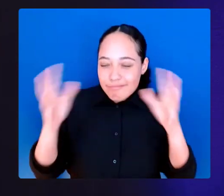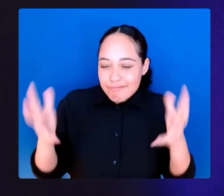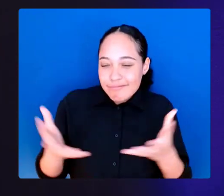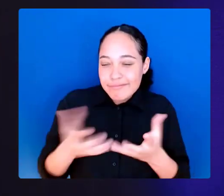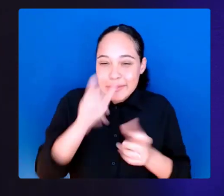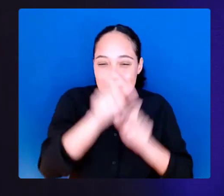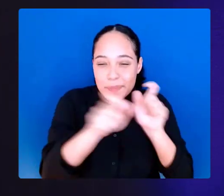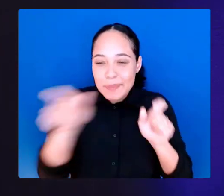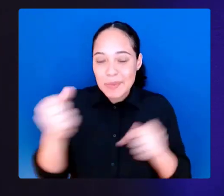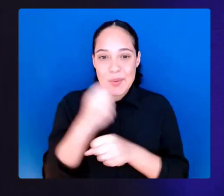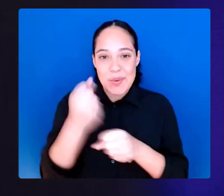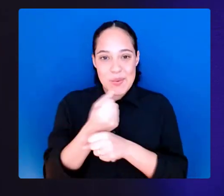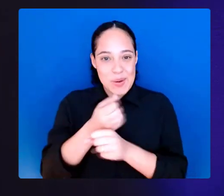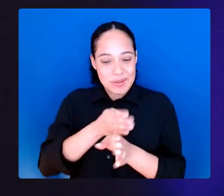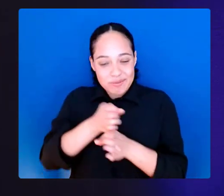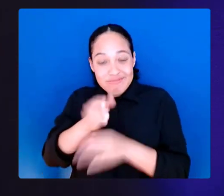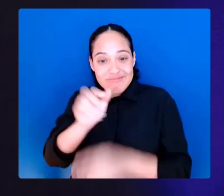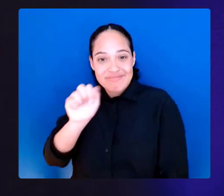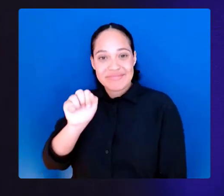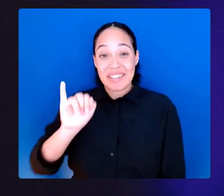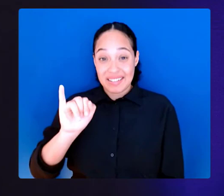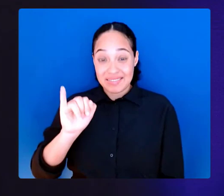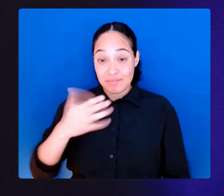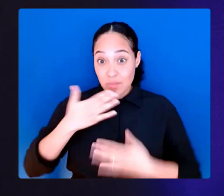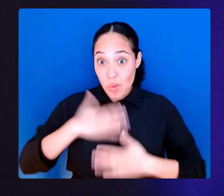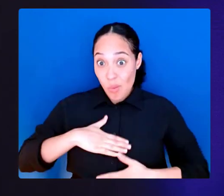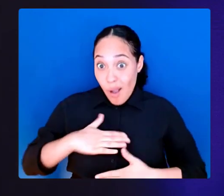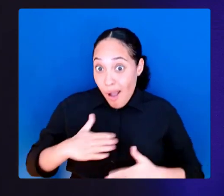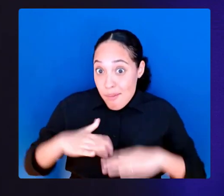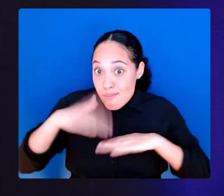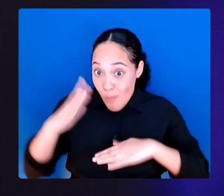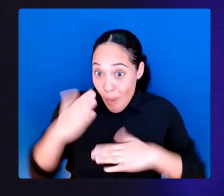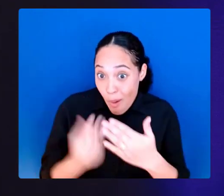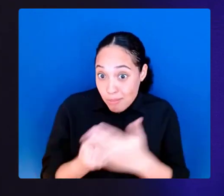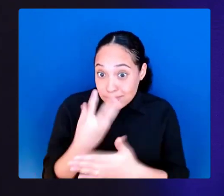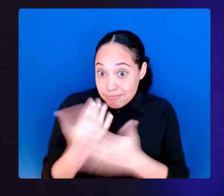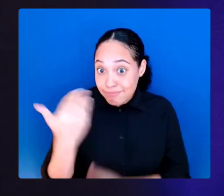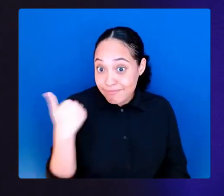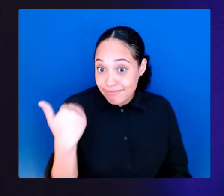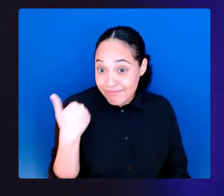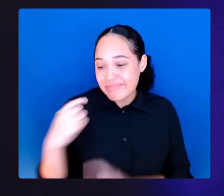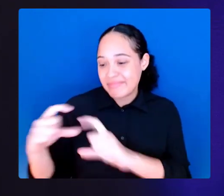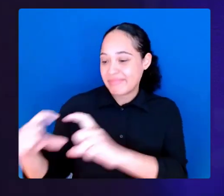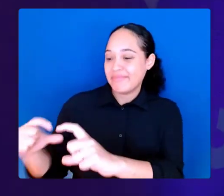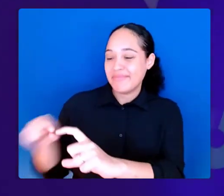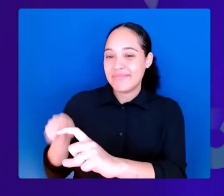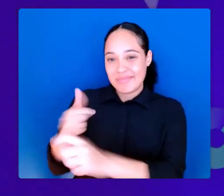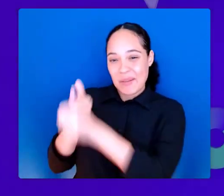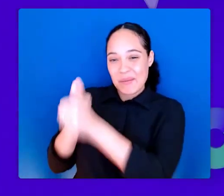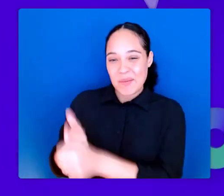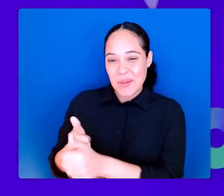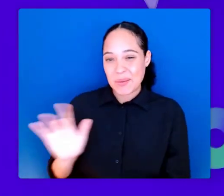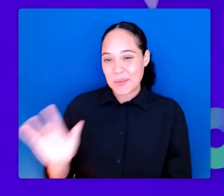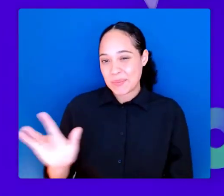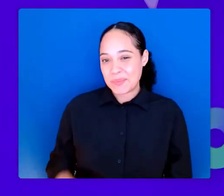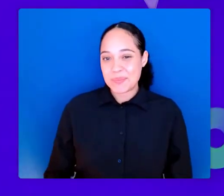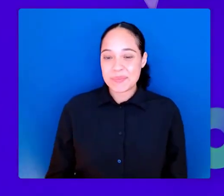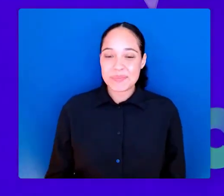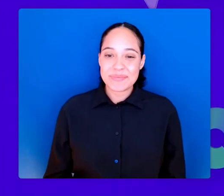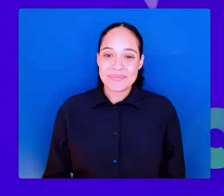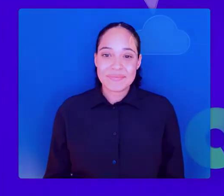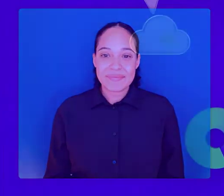common starting point for all of them. As I said, right, establish a foundation, a base for technology, wherein you know